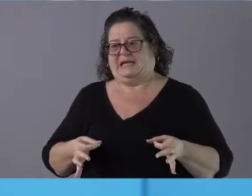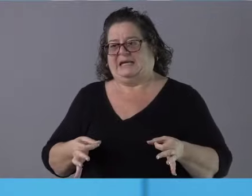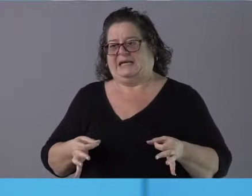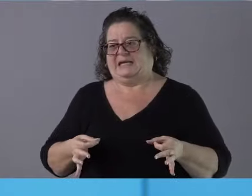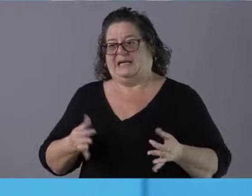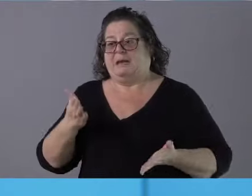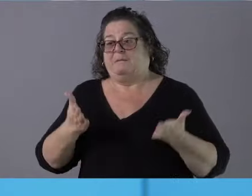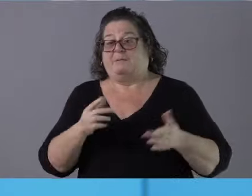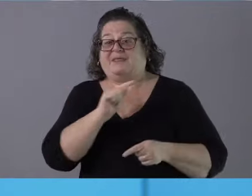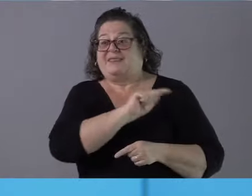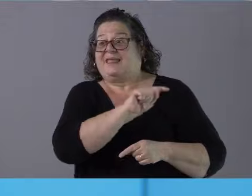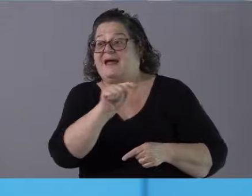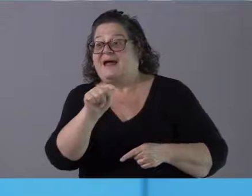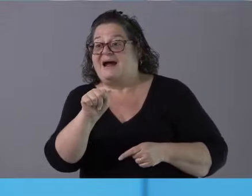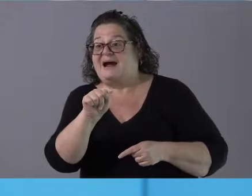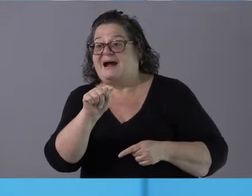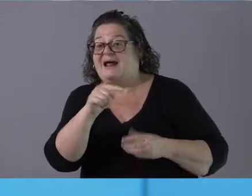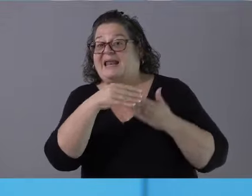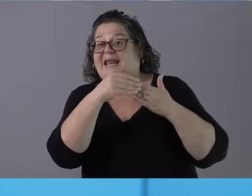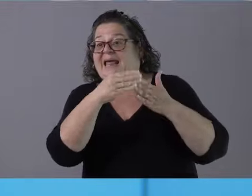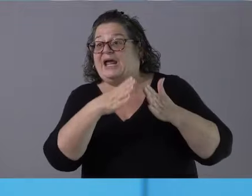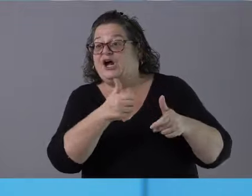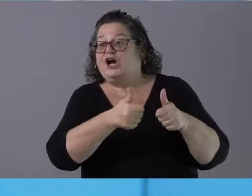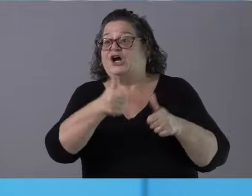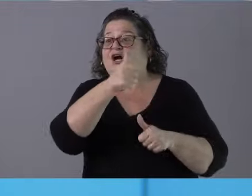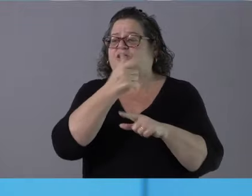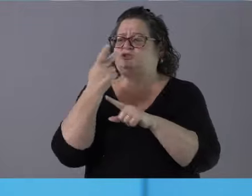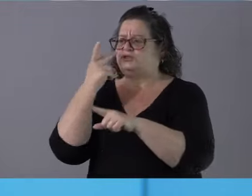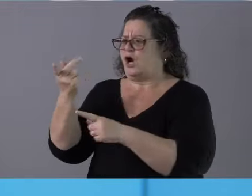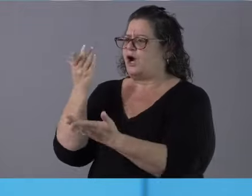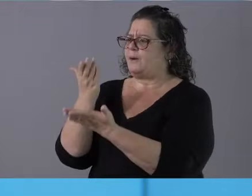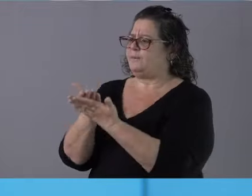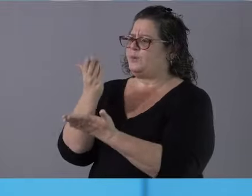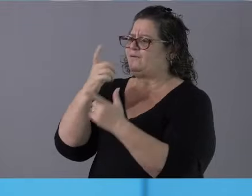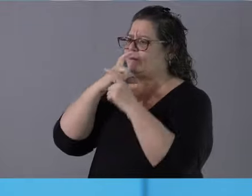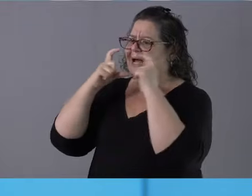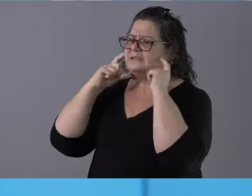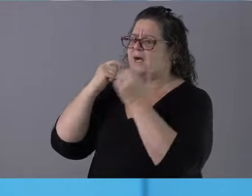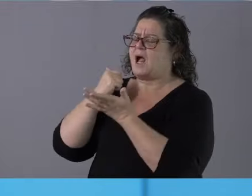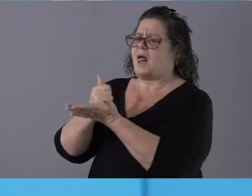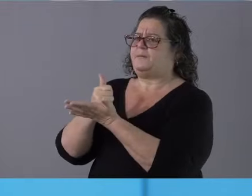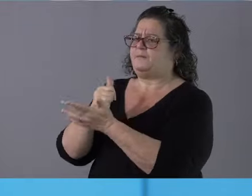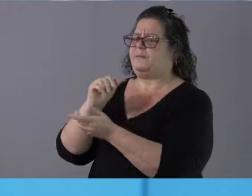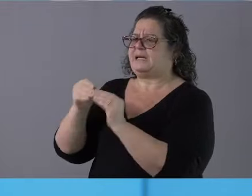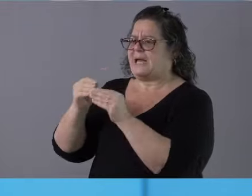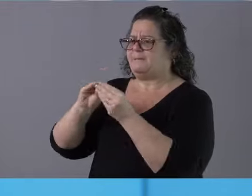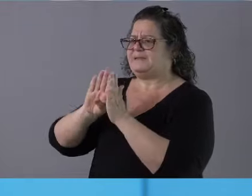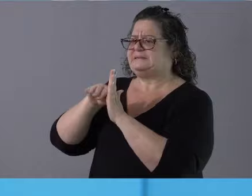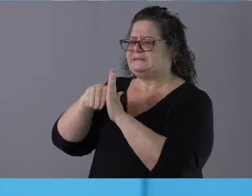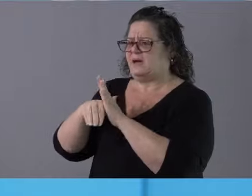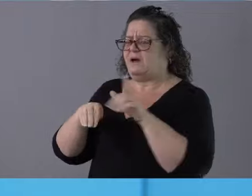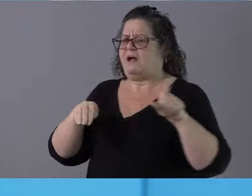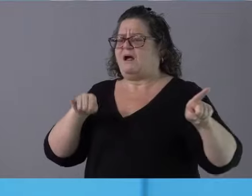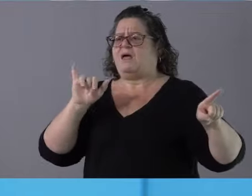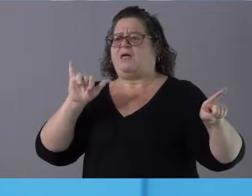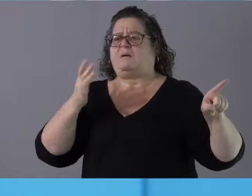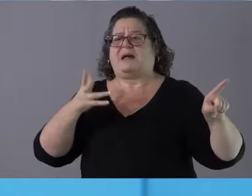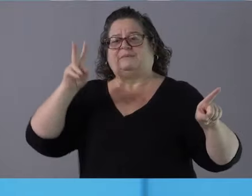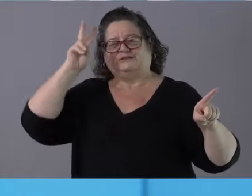remember, it wasn't that long ago when we gave the authority to the local mayors and local